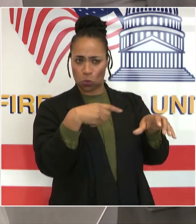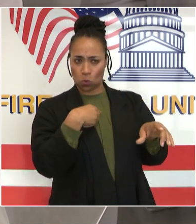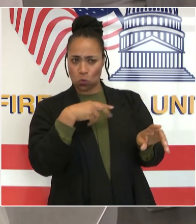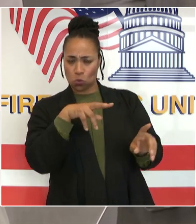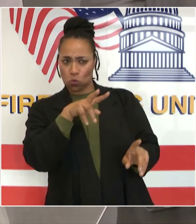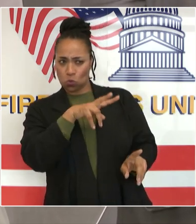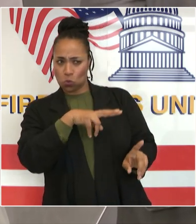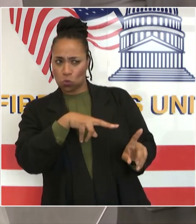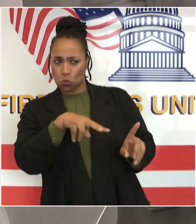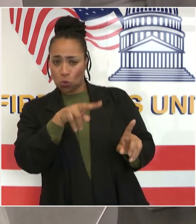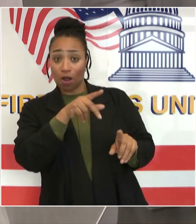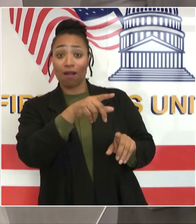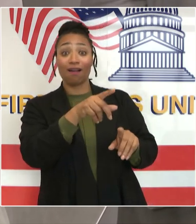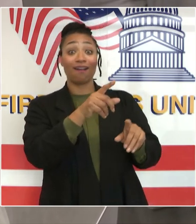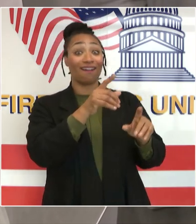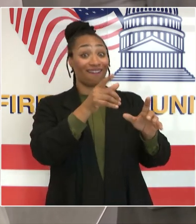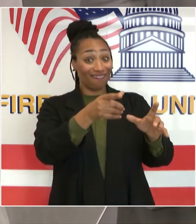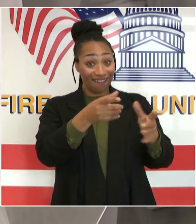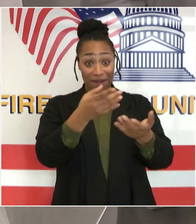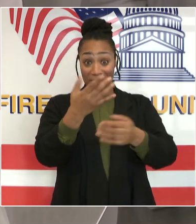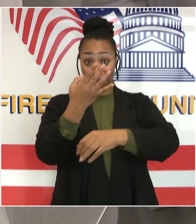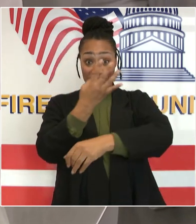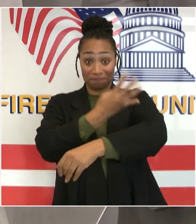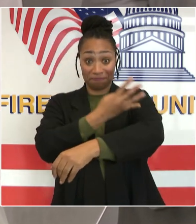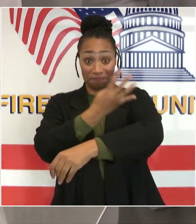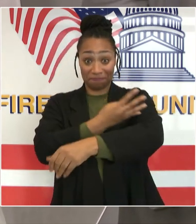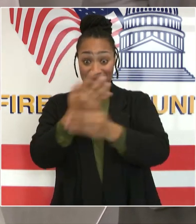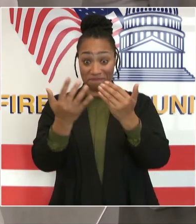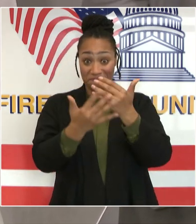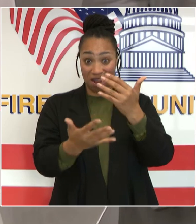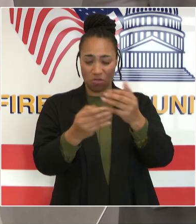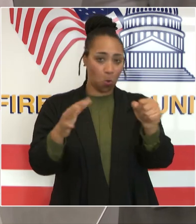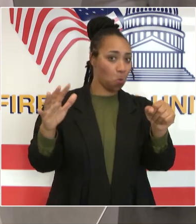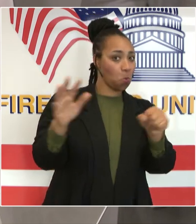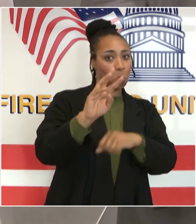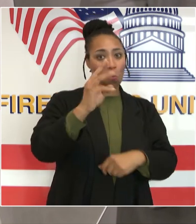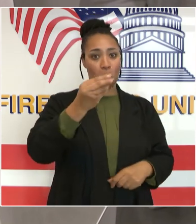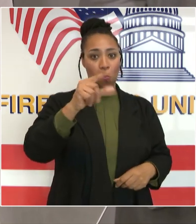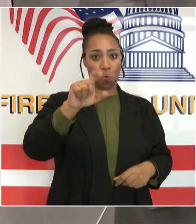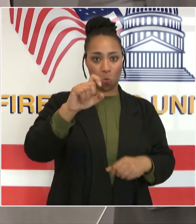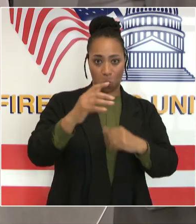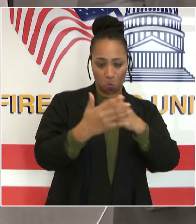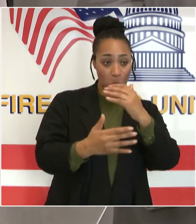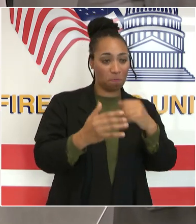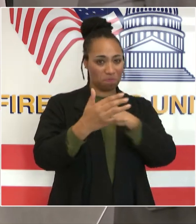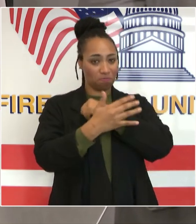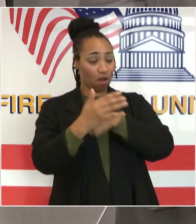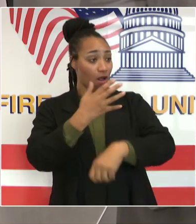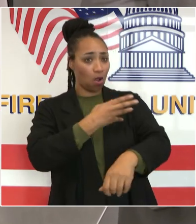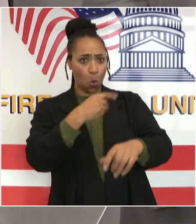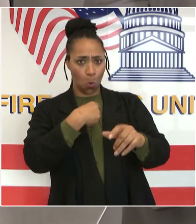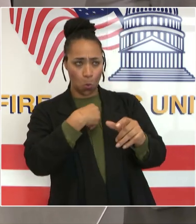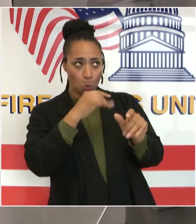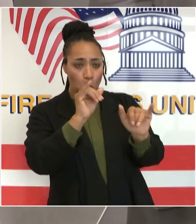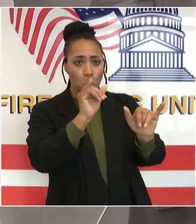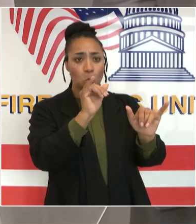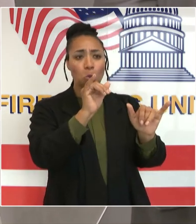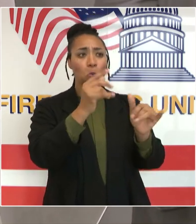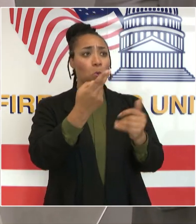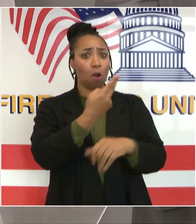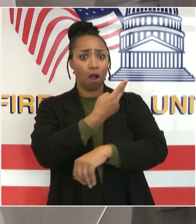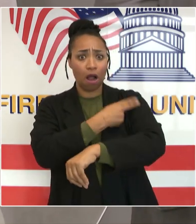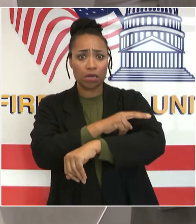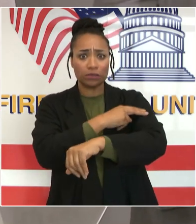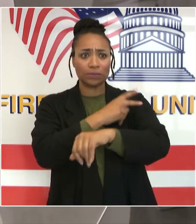in mental health crises. They talk to the hospital. They do just amazing things. They save